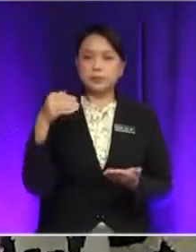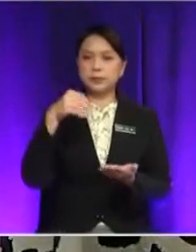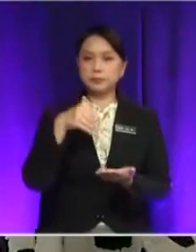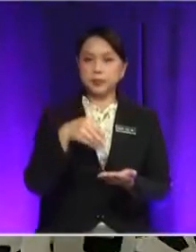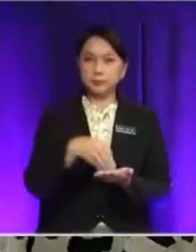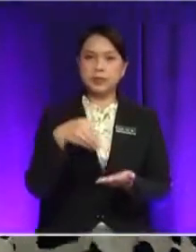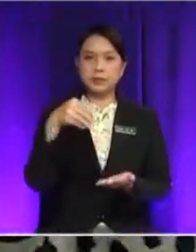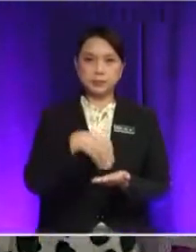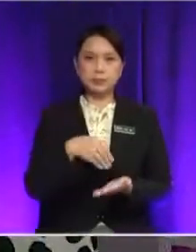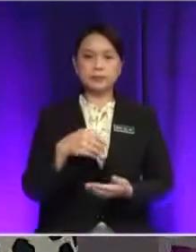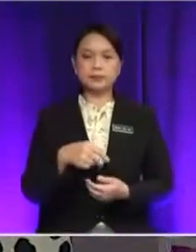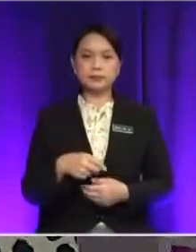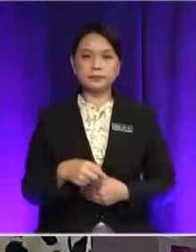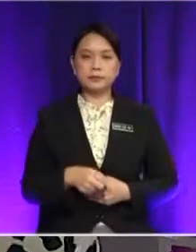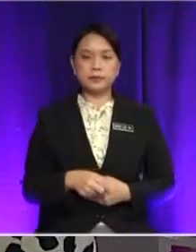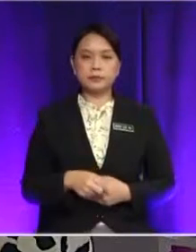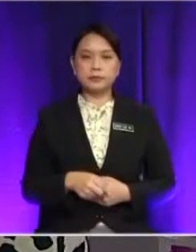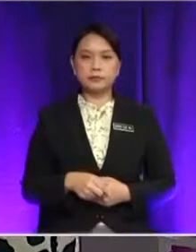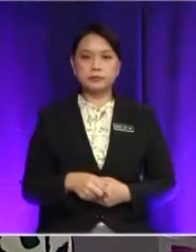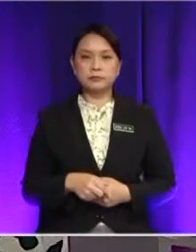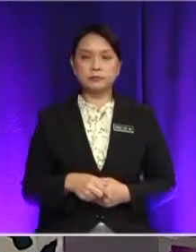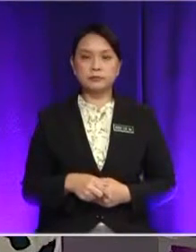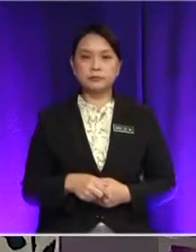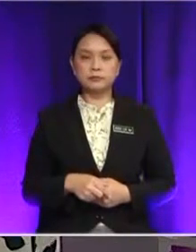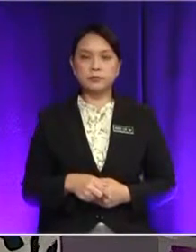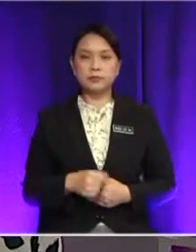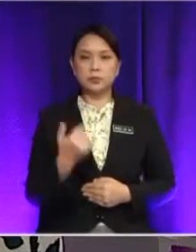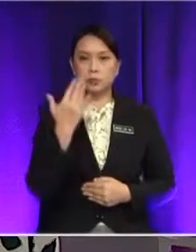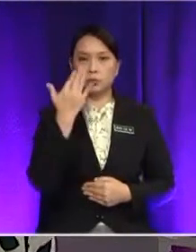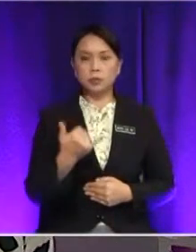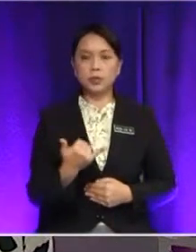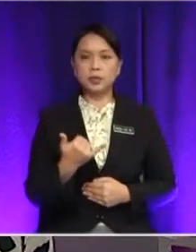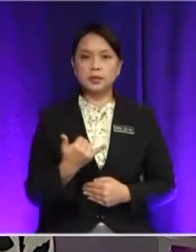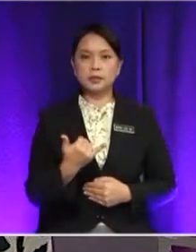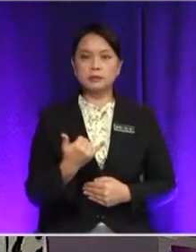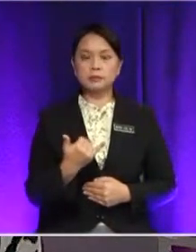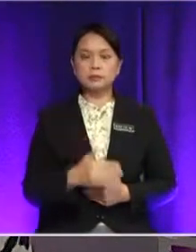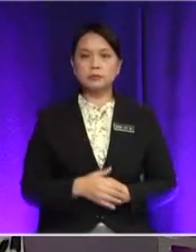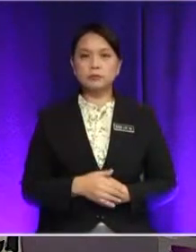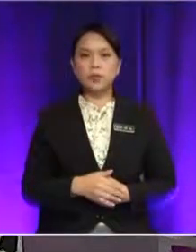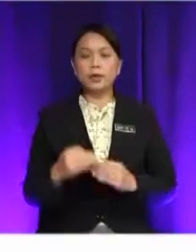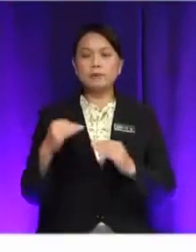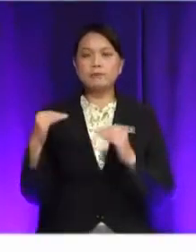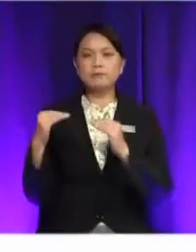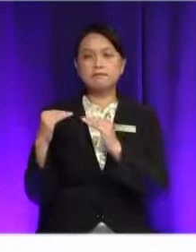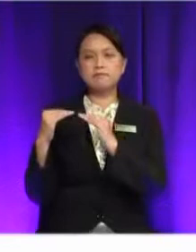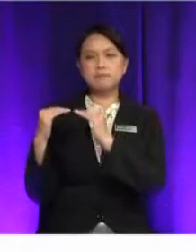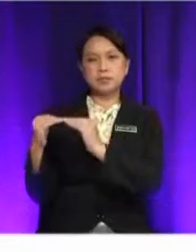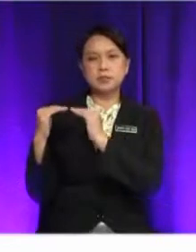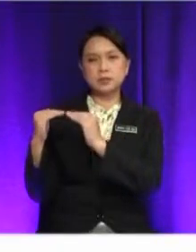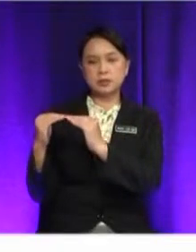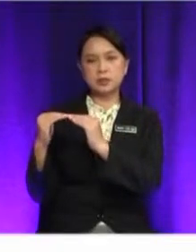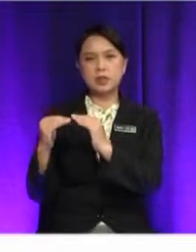a very simple example. So, the first one will be what's peer pressure? So, let us look at question number